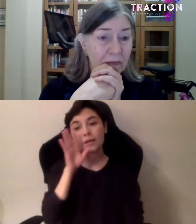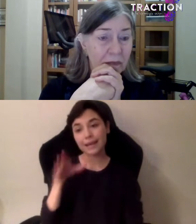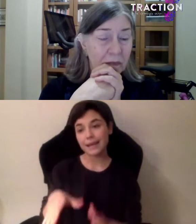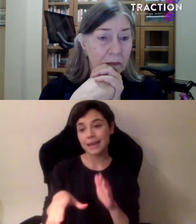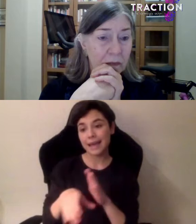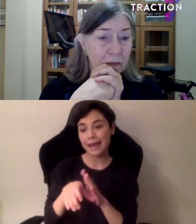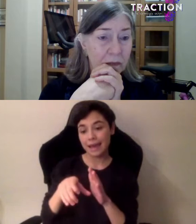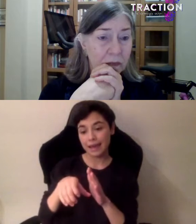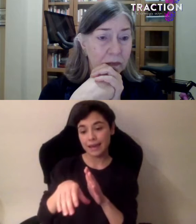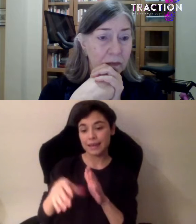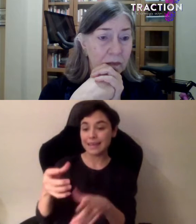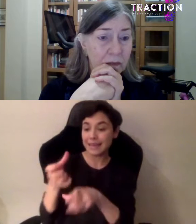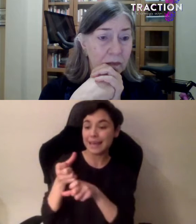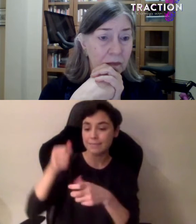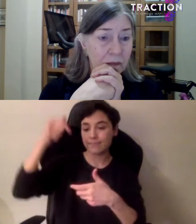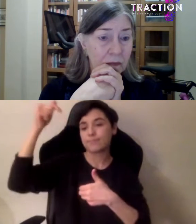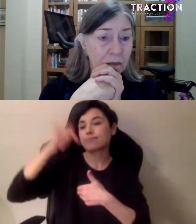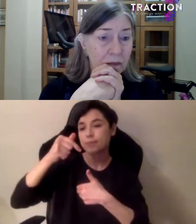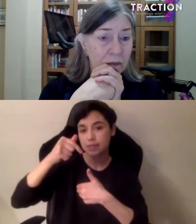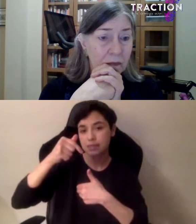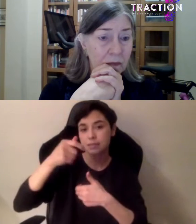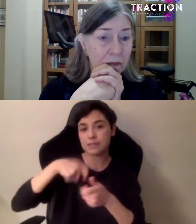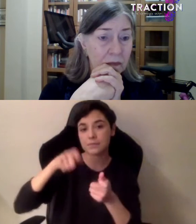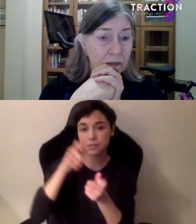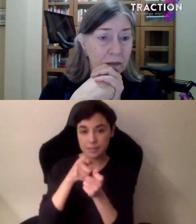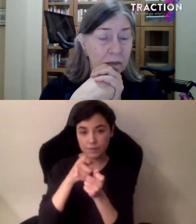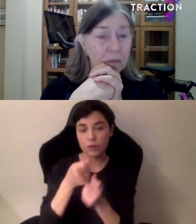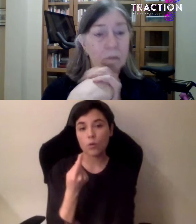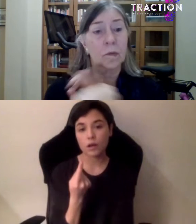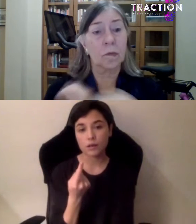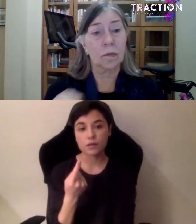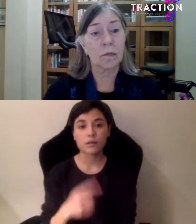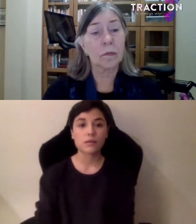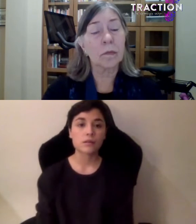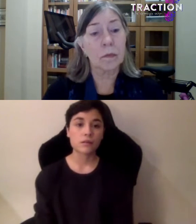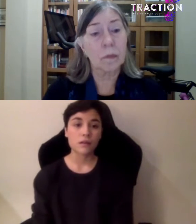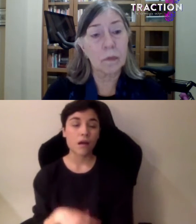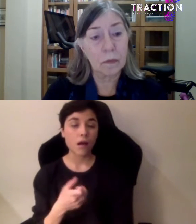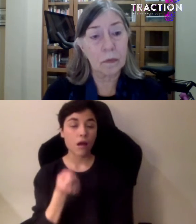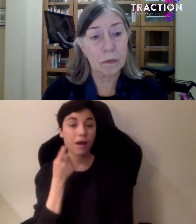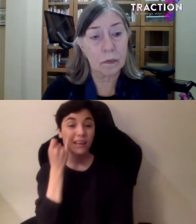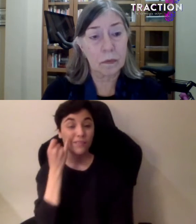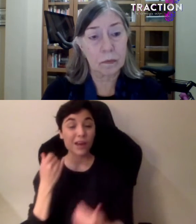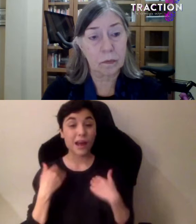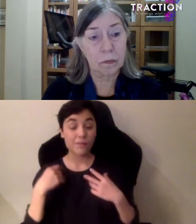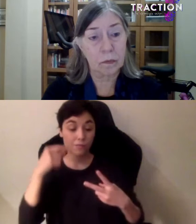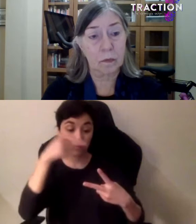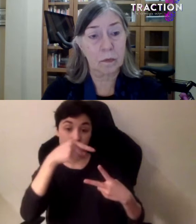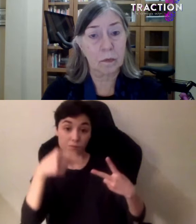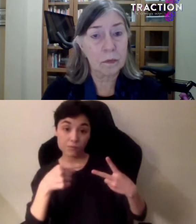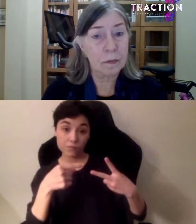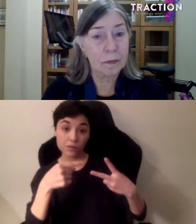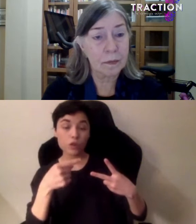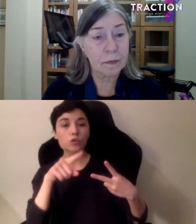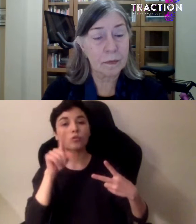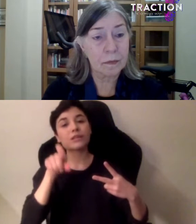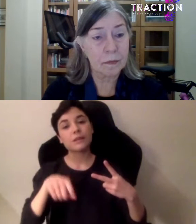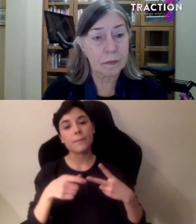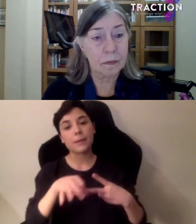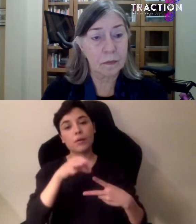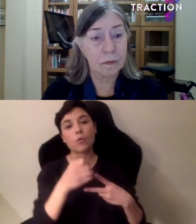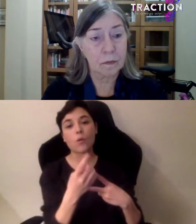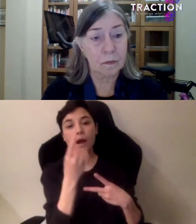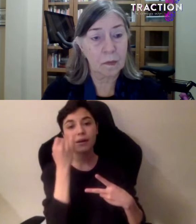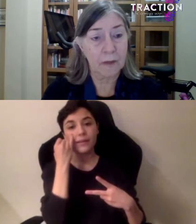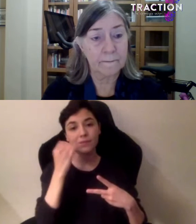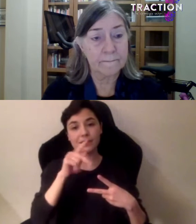and they have one of Pfizer and Moderna, you have to choose which one of those you want. because you can't get the Moderna vaccine and then get your